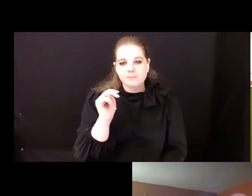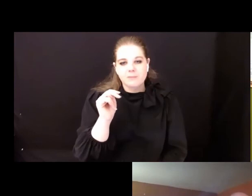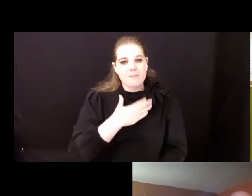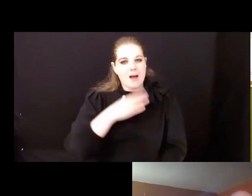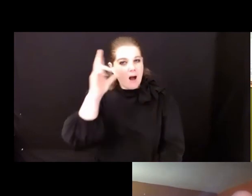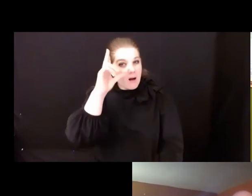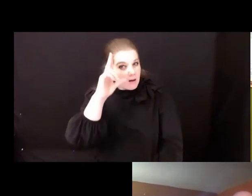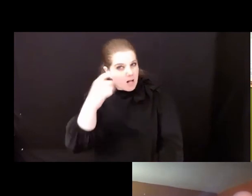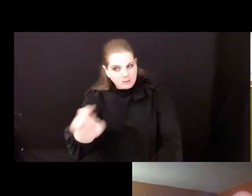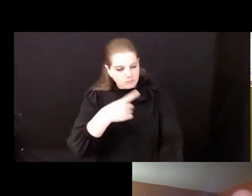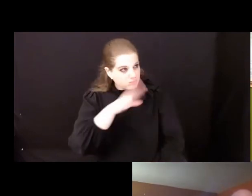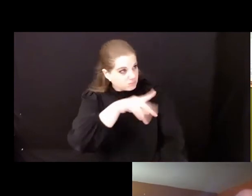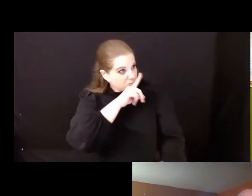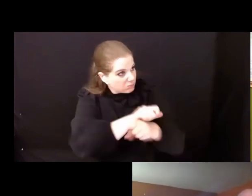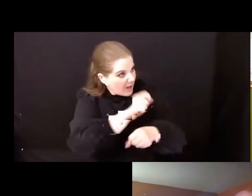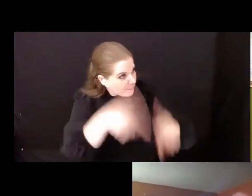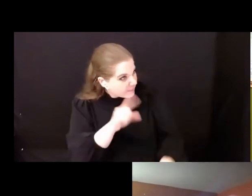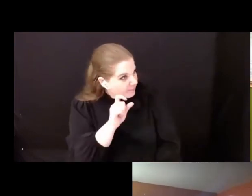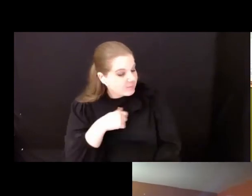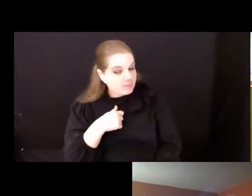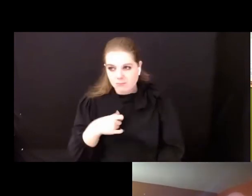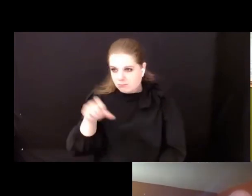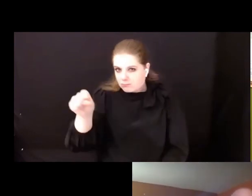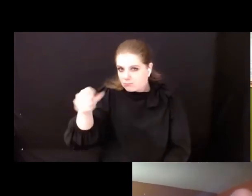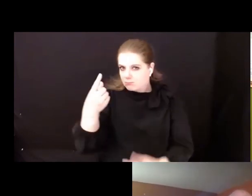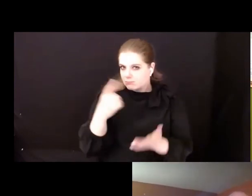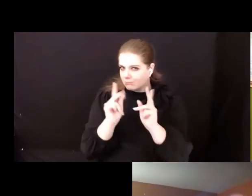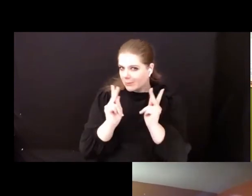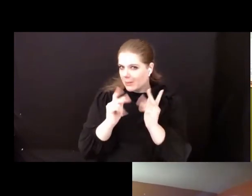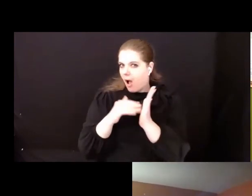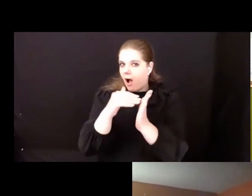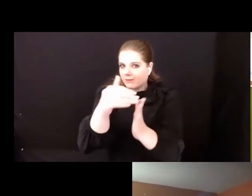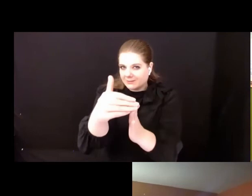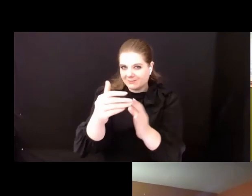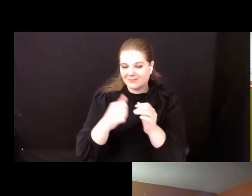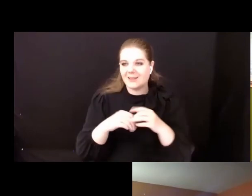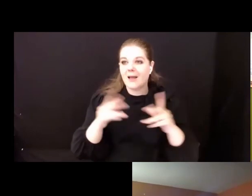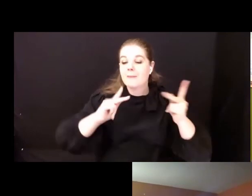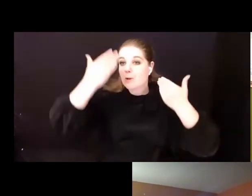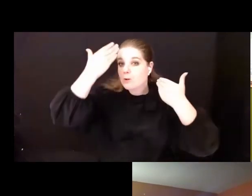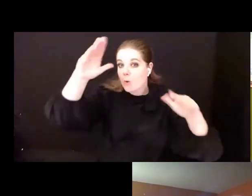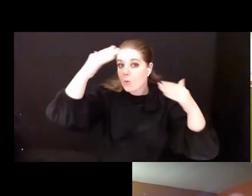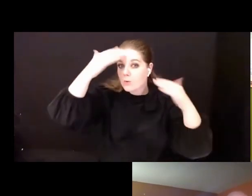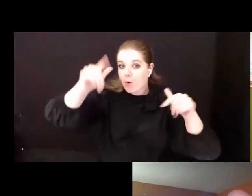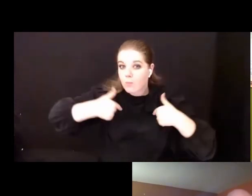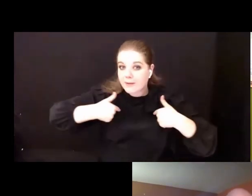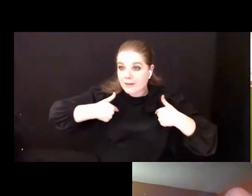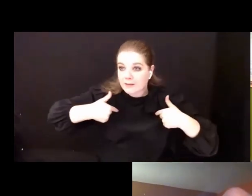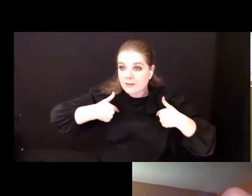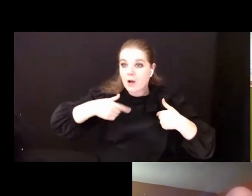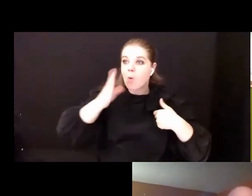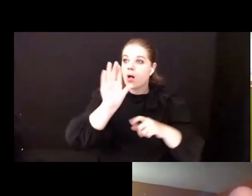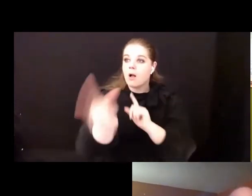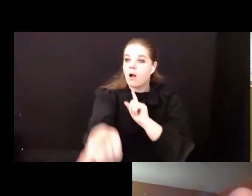happen? I said, oh yes, people that don't even know me will come up to